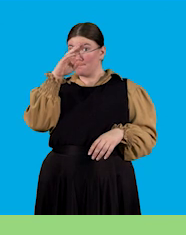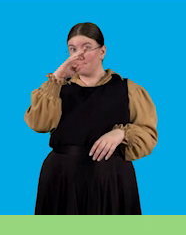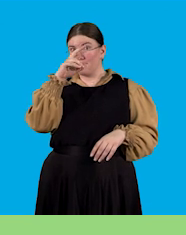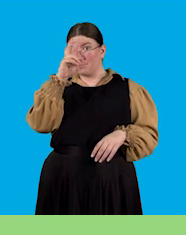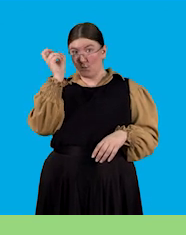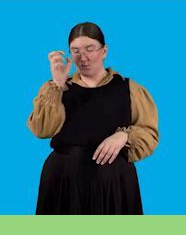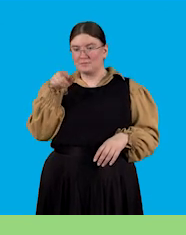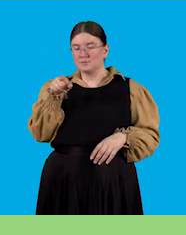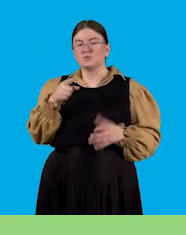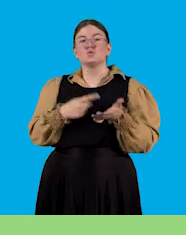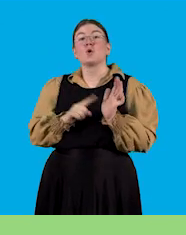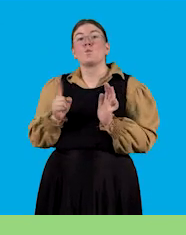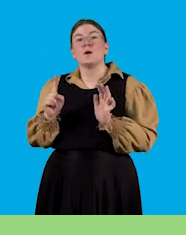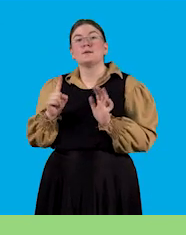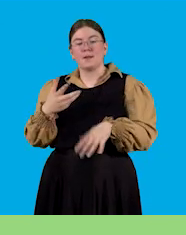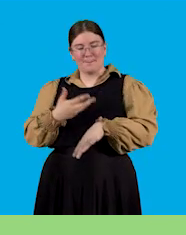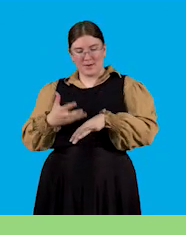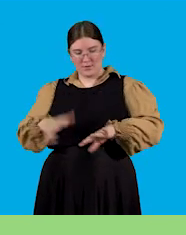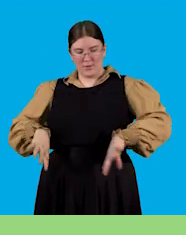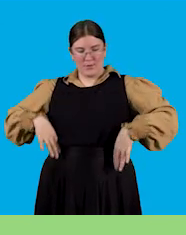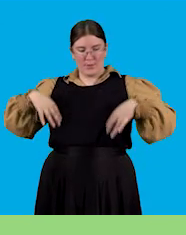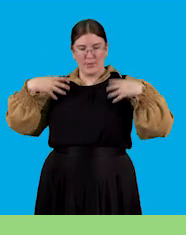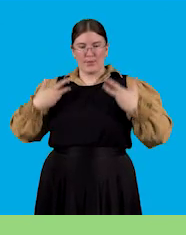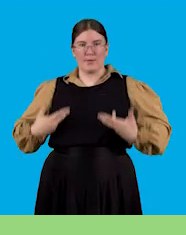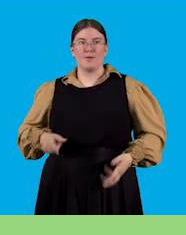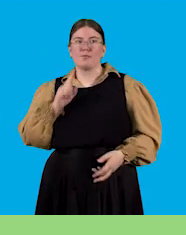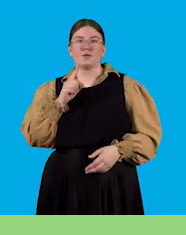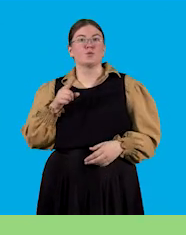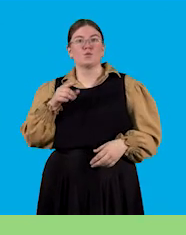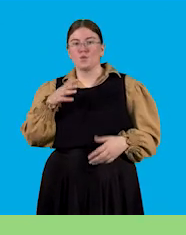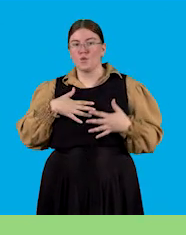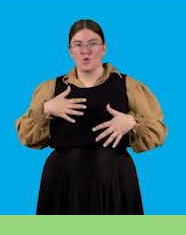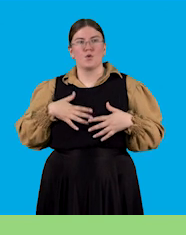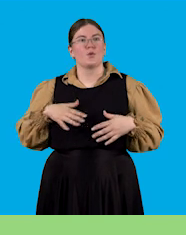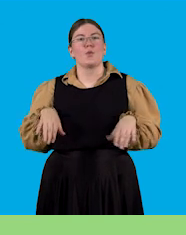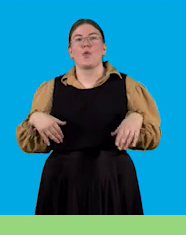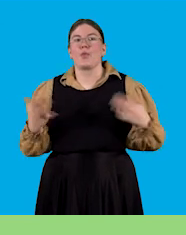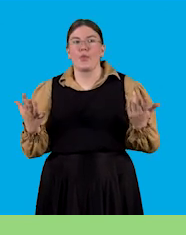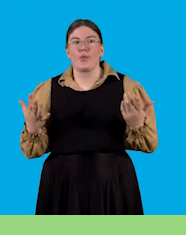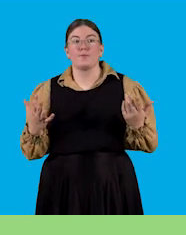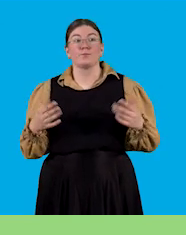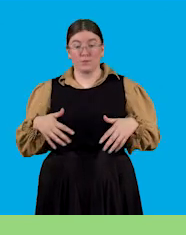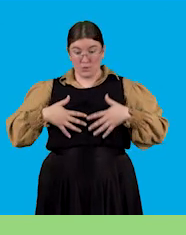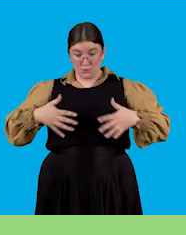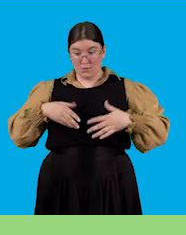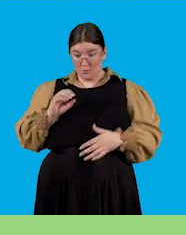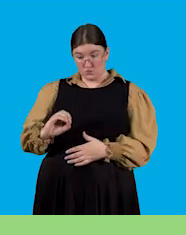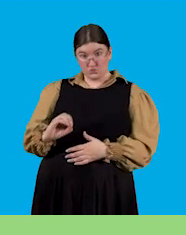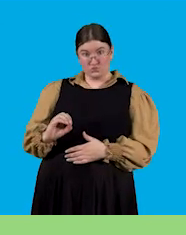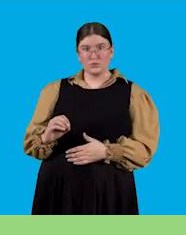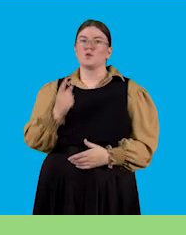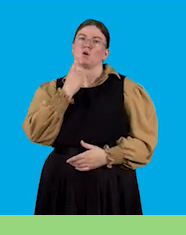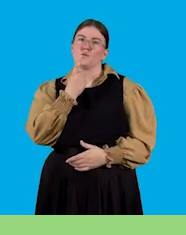deoxygenated blood circulating throughout the body, and the oxygenated blood is shown by the red blood